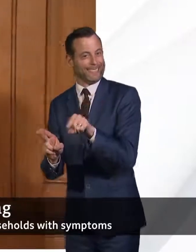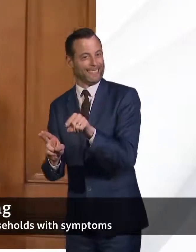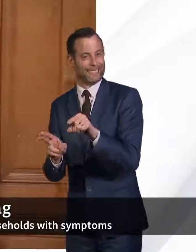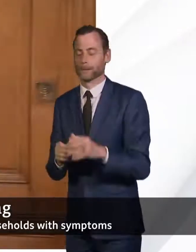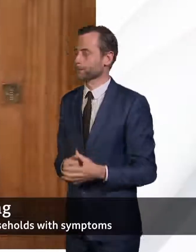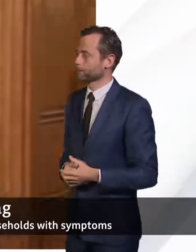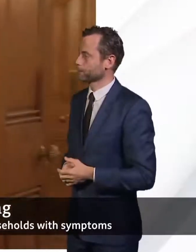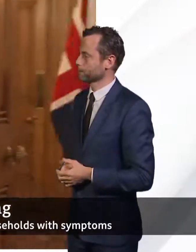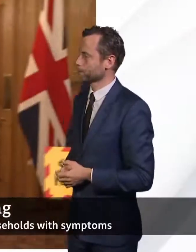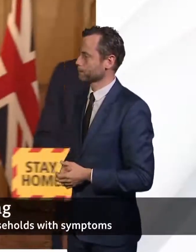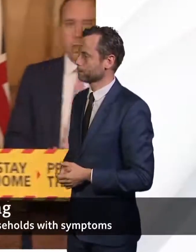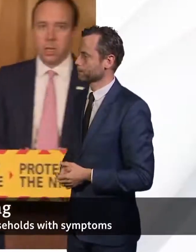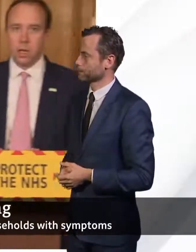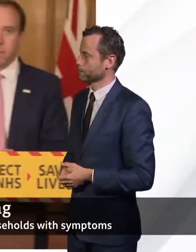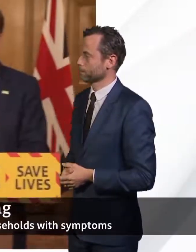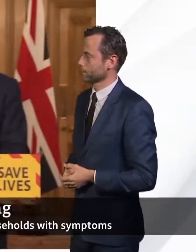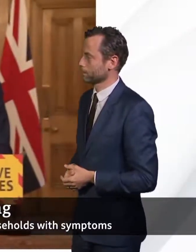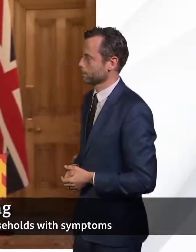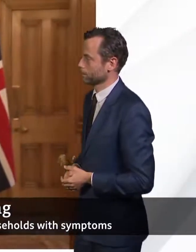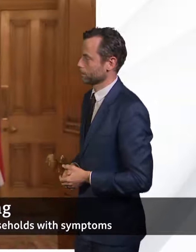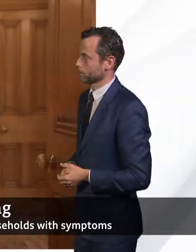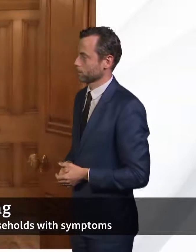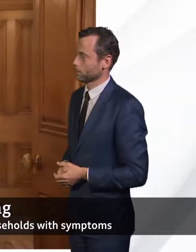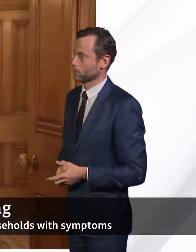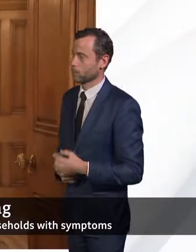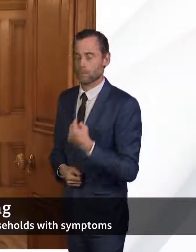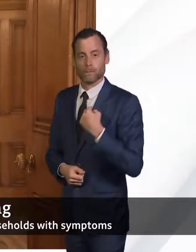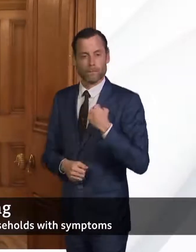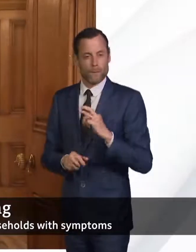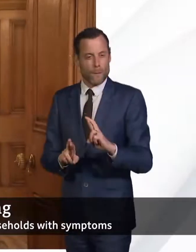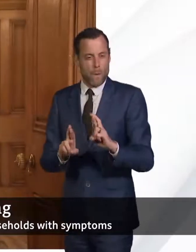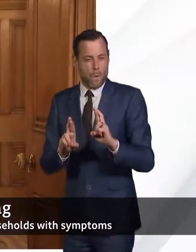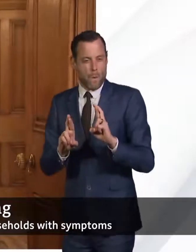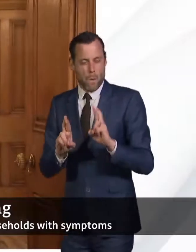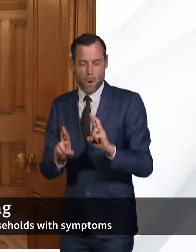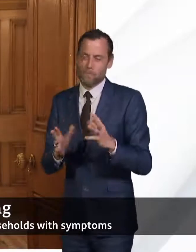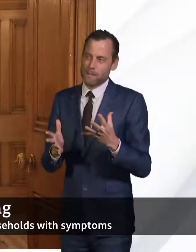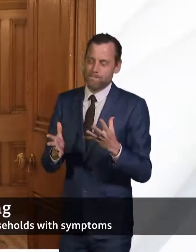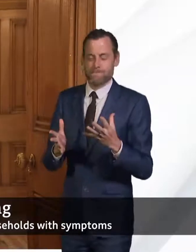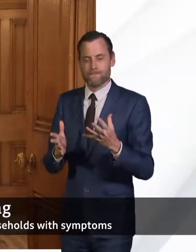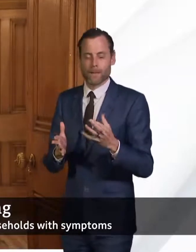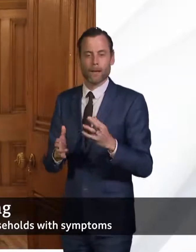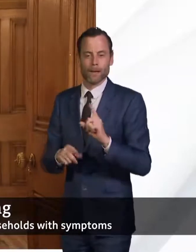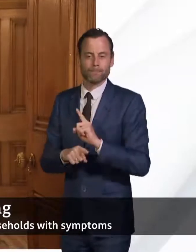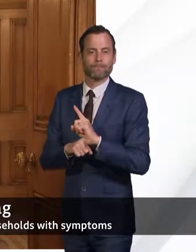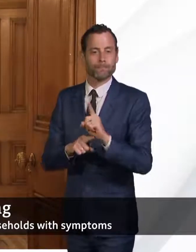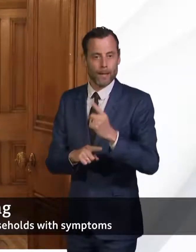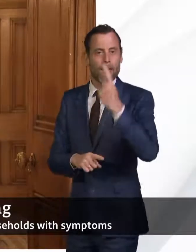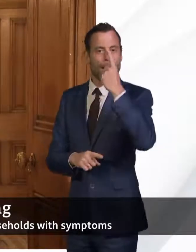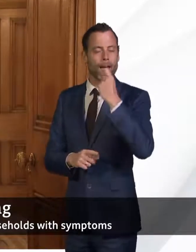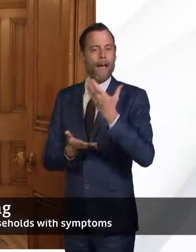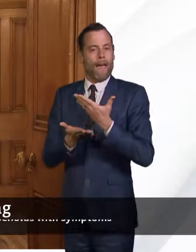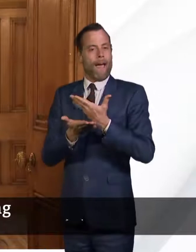And all I can say is that I hope we can be in a position to be able to give a definitive